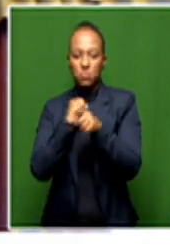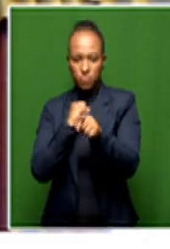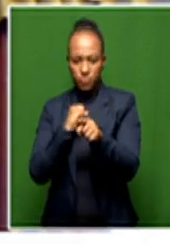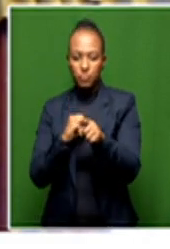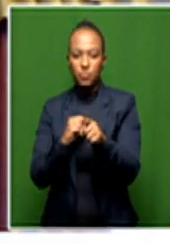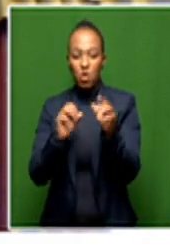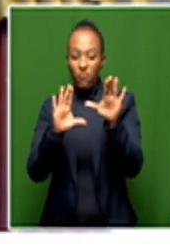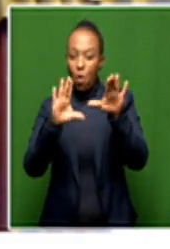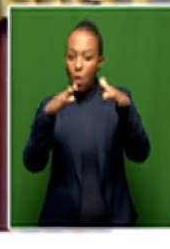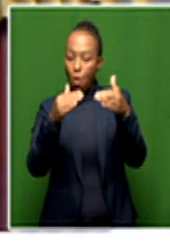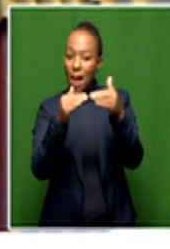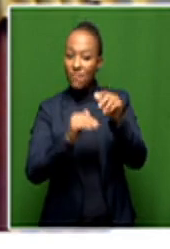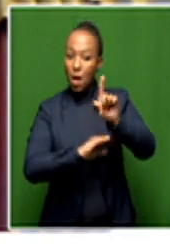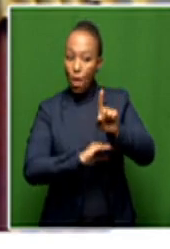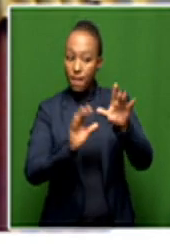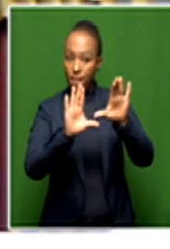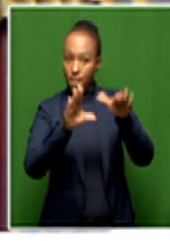level 1. In this level 1. Also,